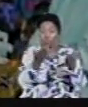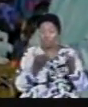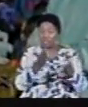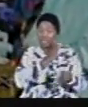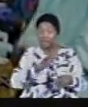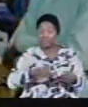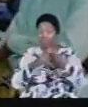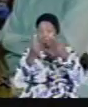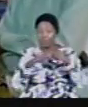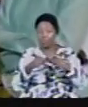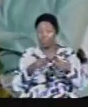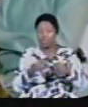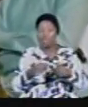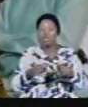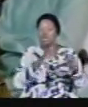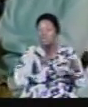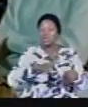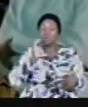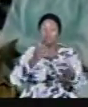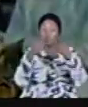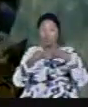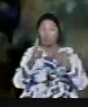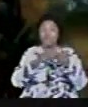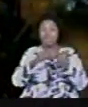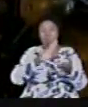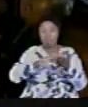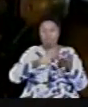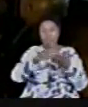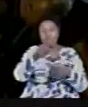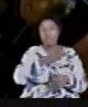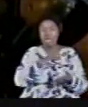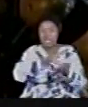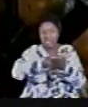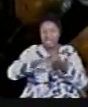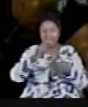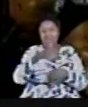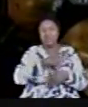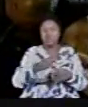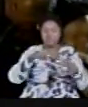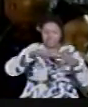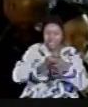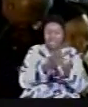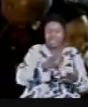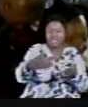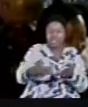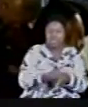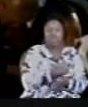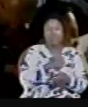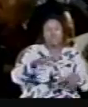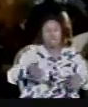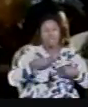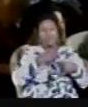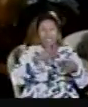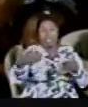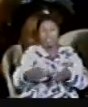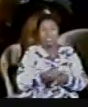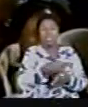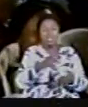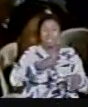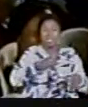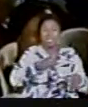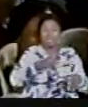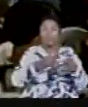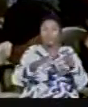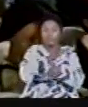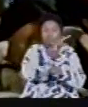He'll forgive you. He will cleanse you. He will start a life of fullness and completeness. He